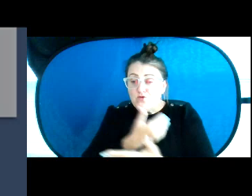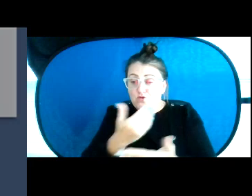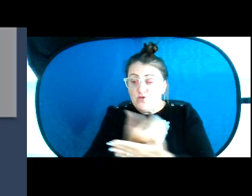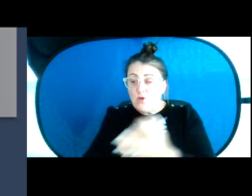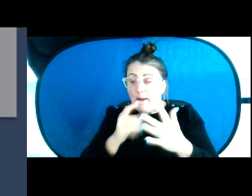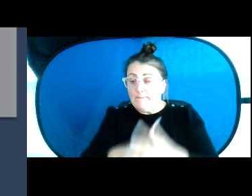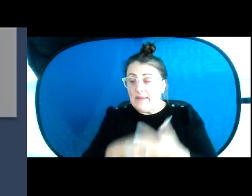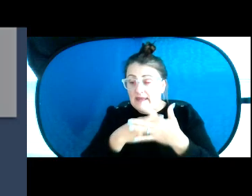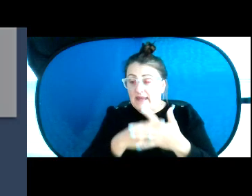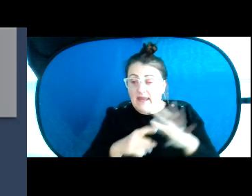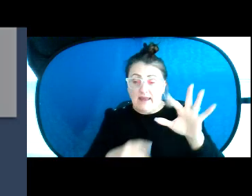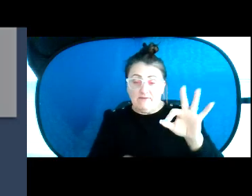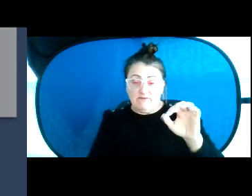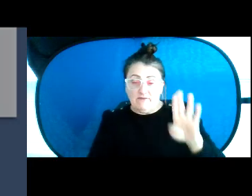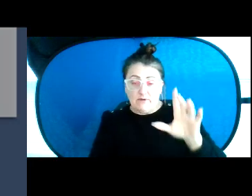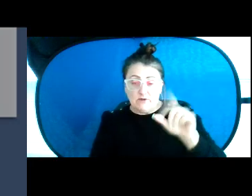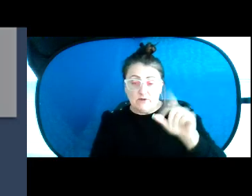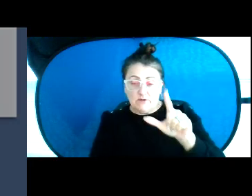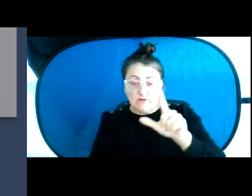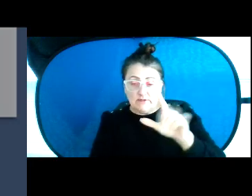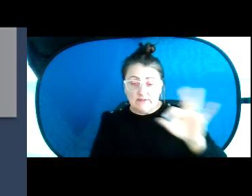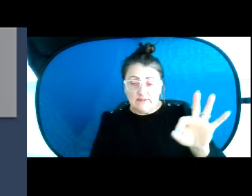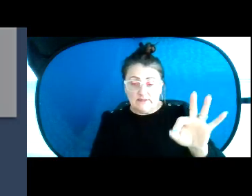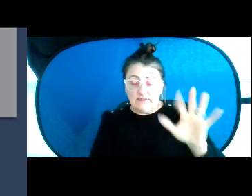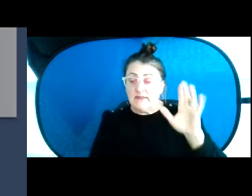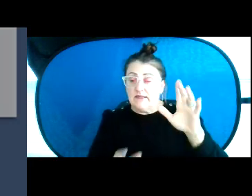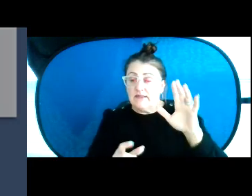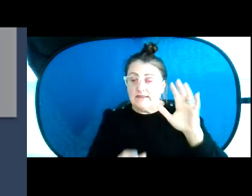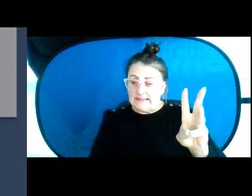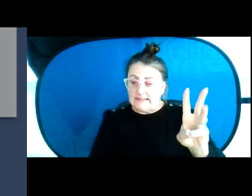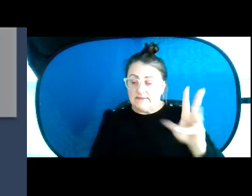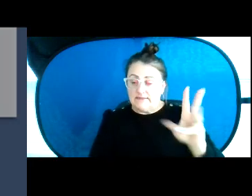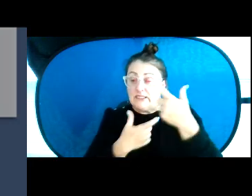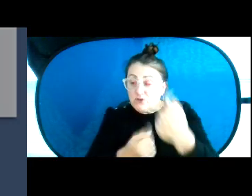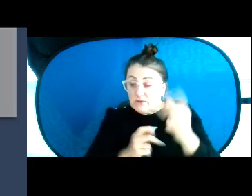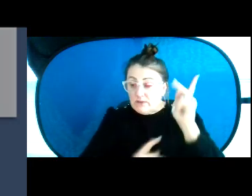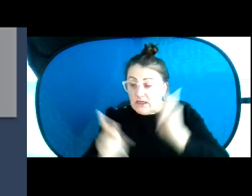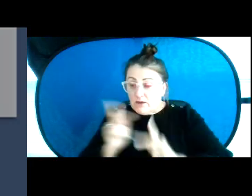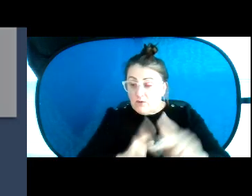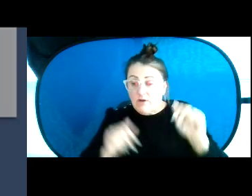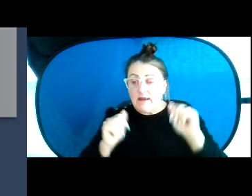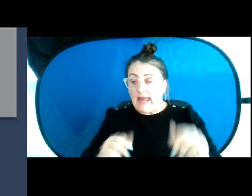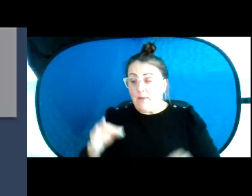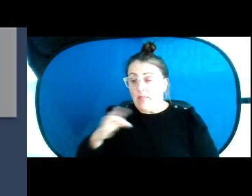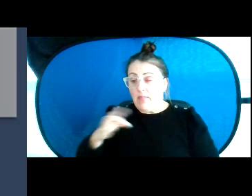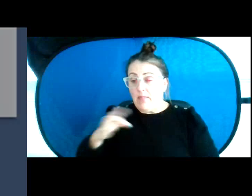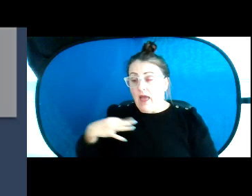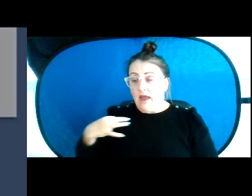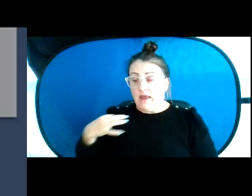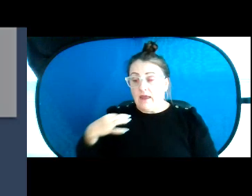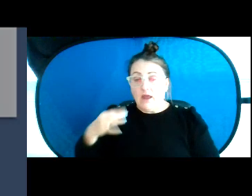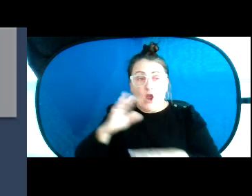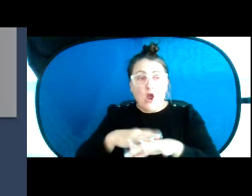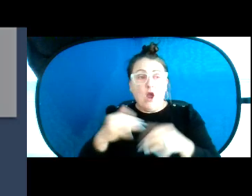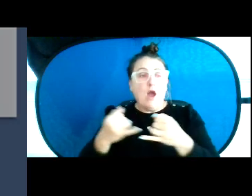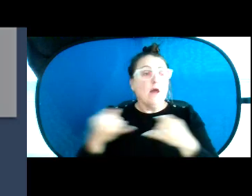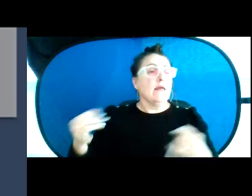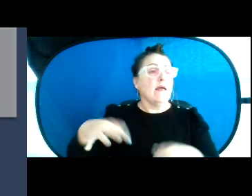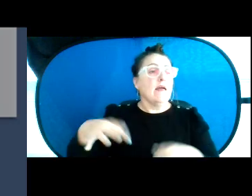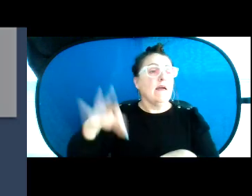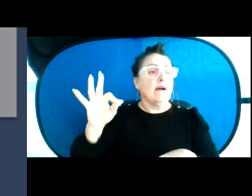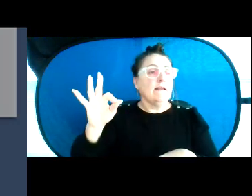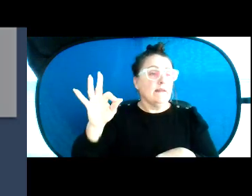February 2026. Interested individuals can apply online and find the form on the Commission's website or